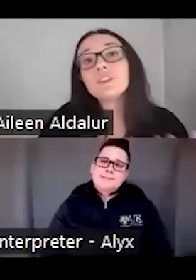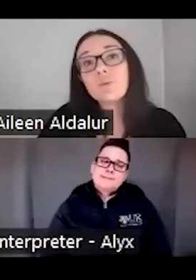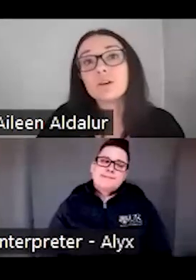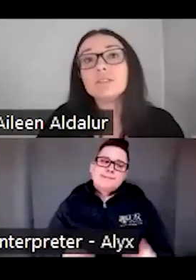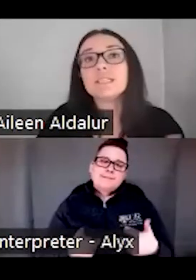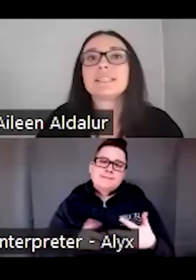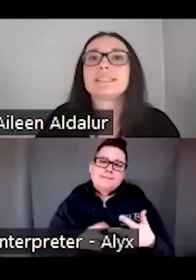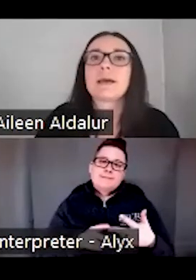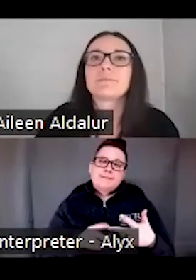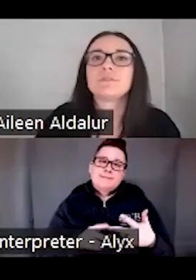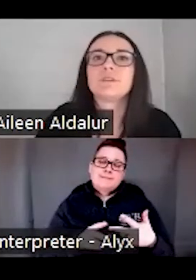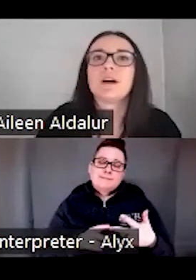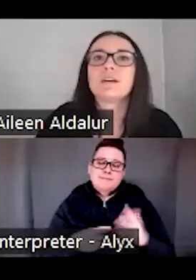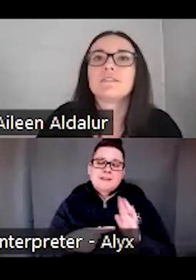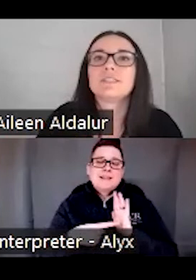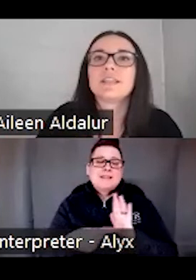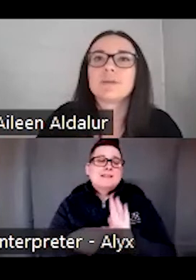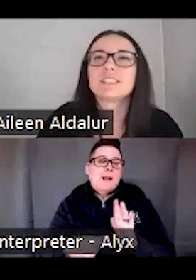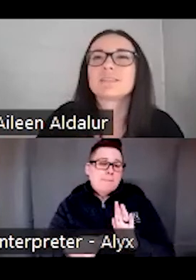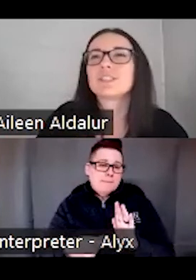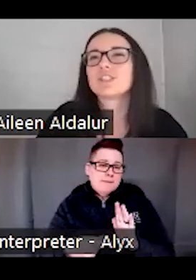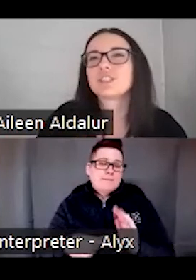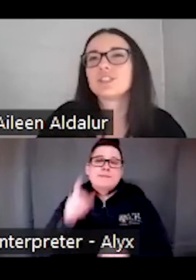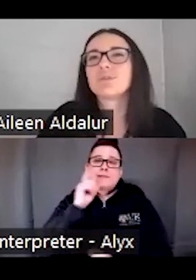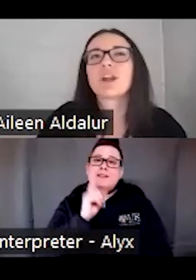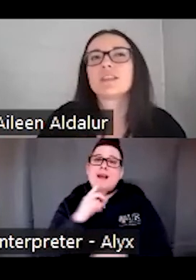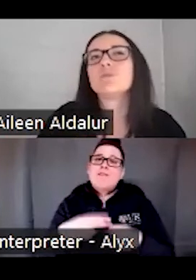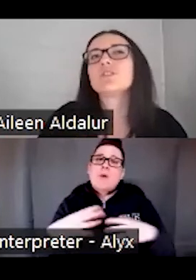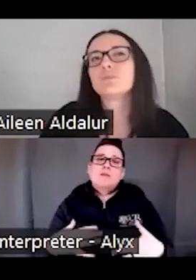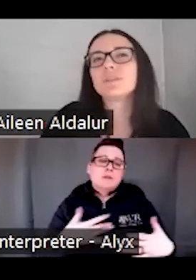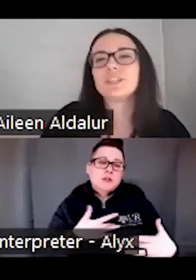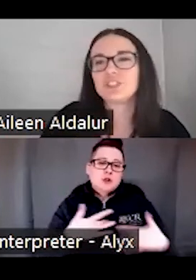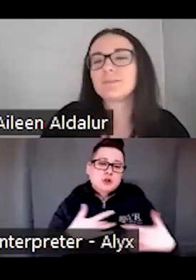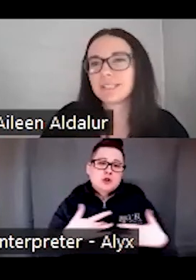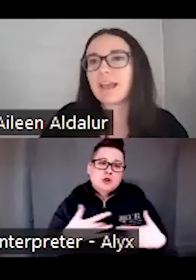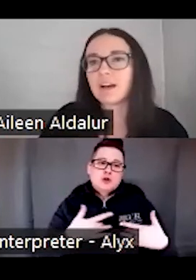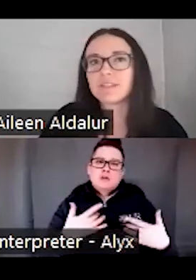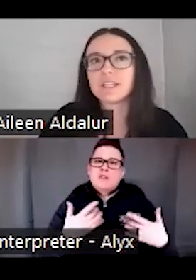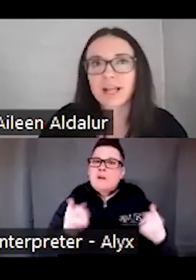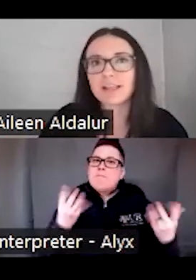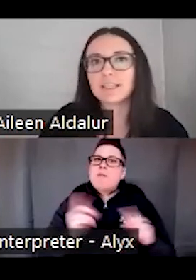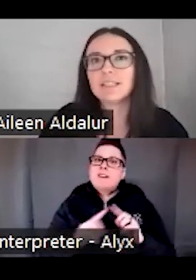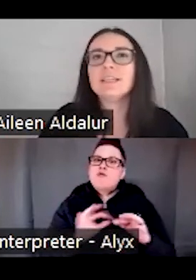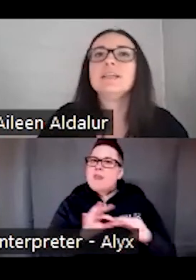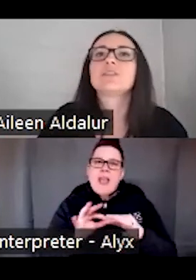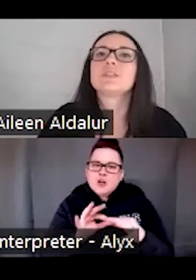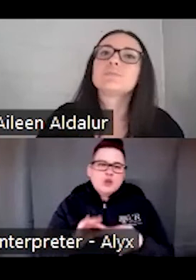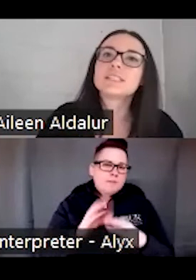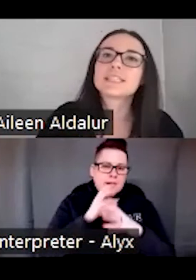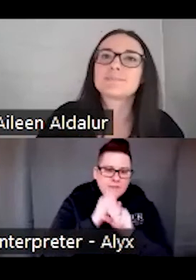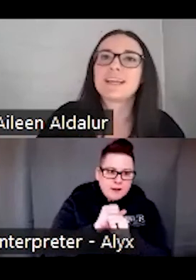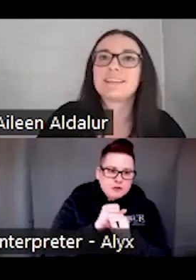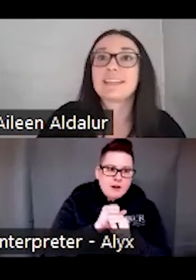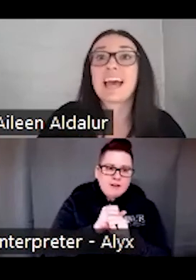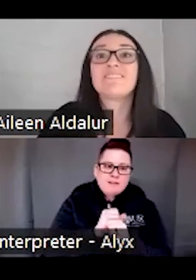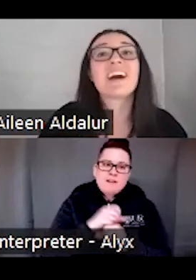Finally, the third quote is an example of deaf participants' concerns regarding the multiple relationships and confidentiality. So this